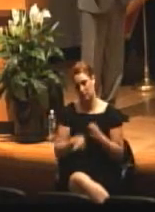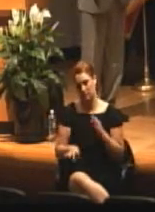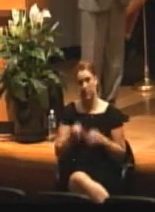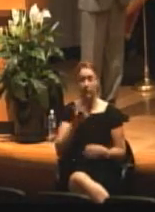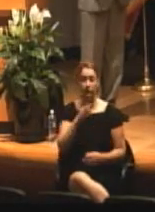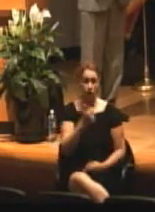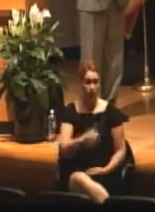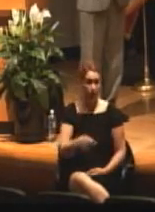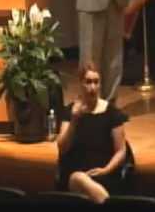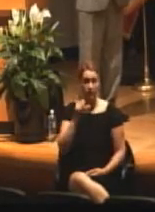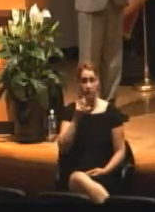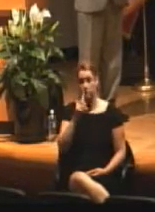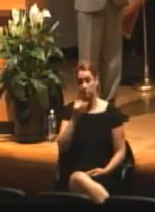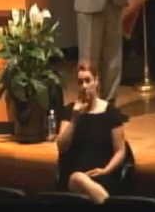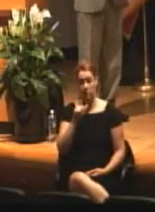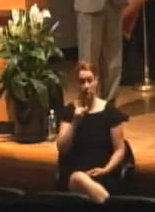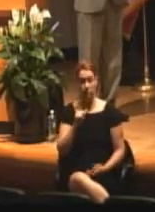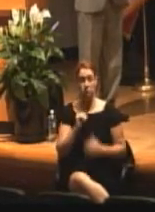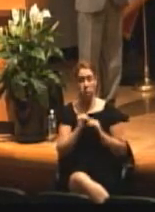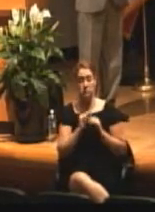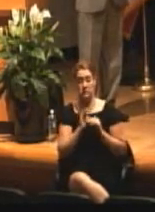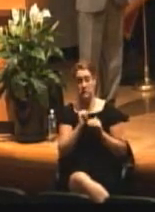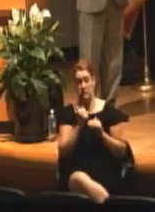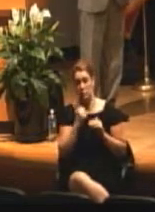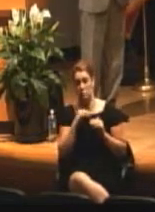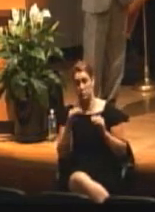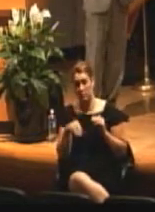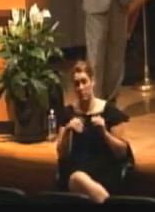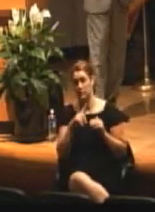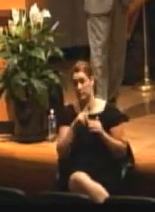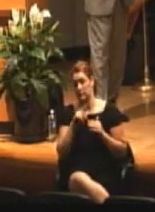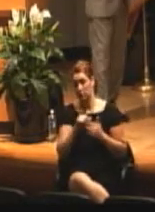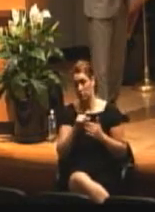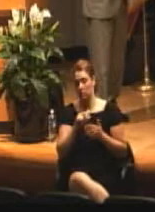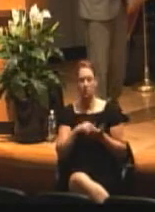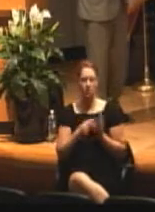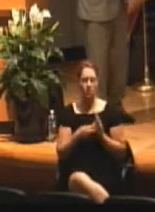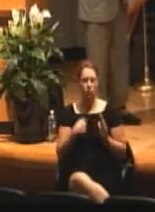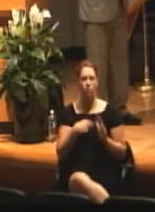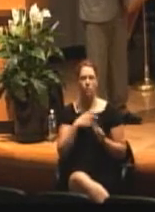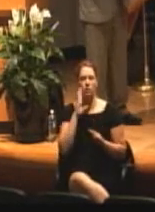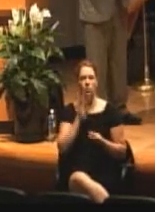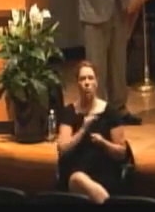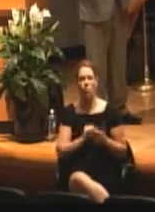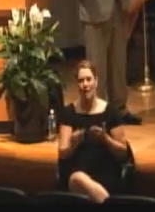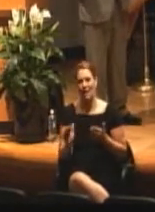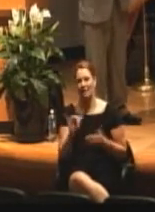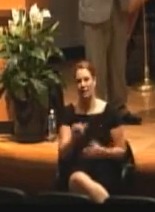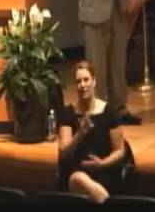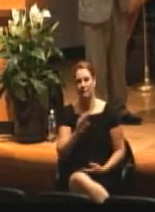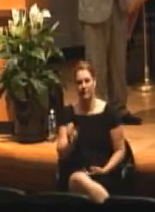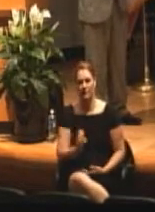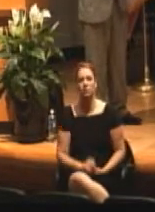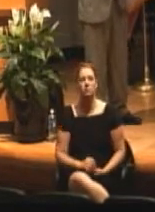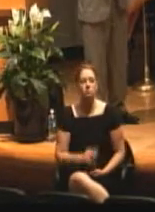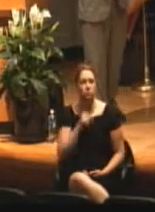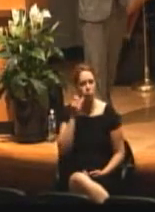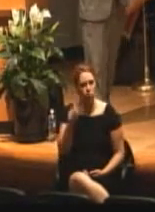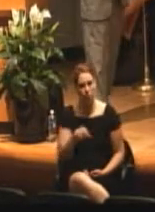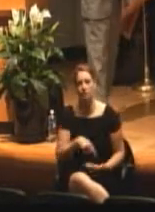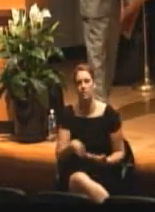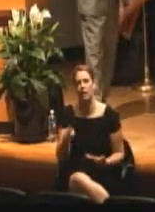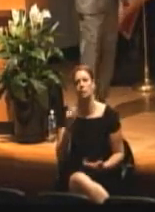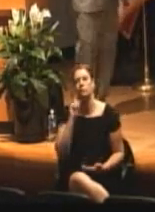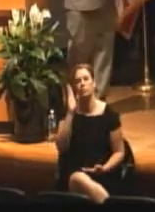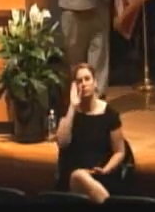the 10%, you can waive that, or VA waives that fee, so you don't have to pay it on any future time.